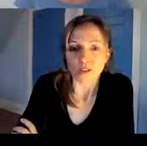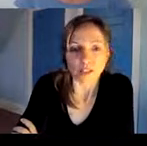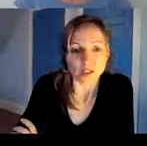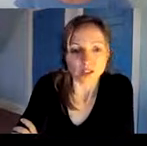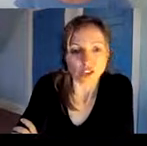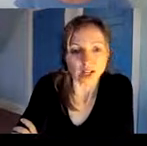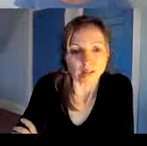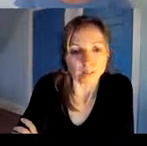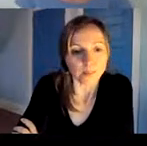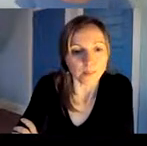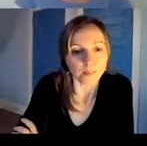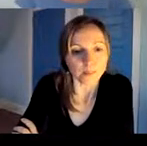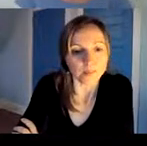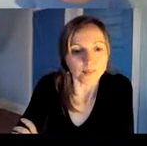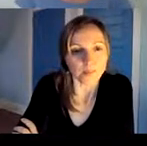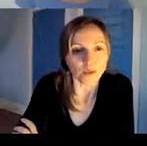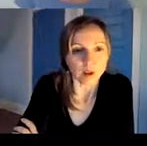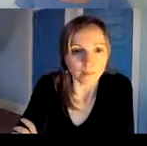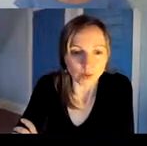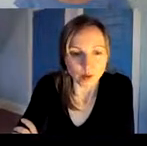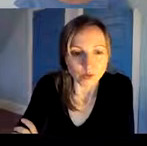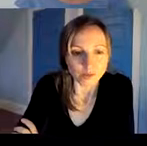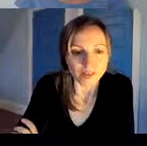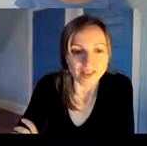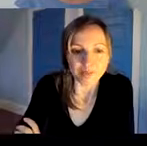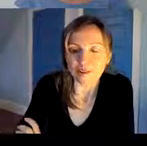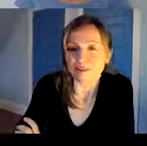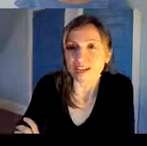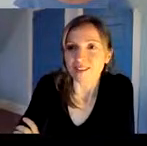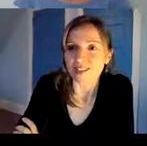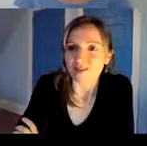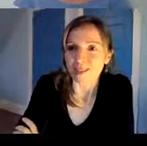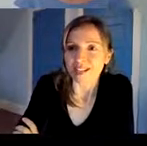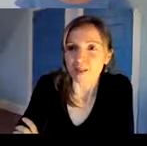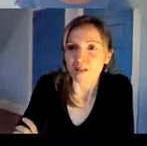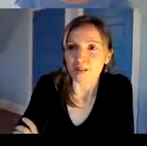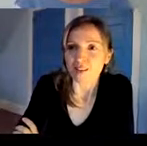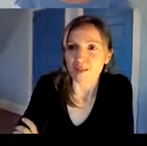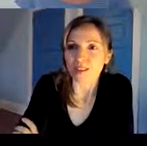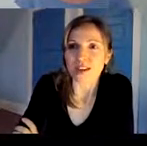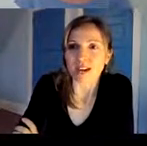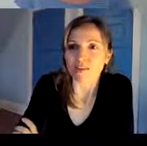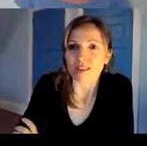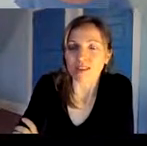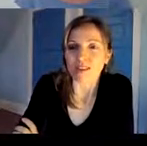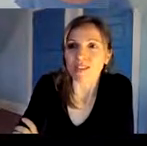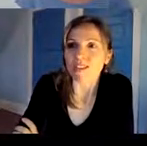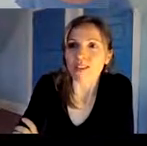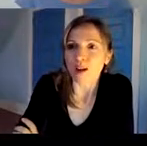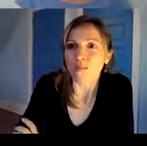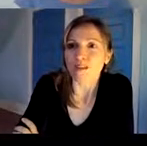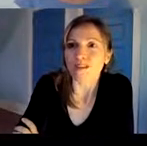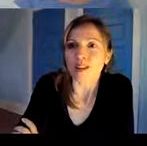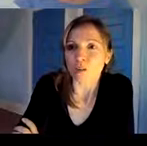their population in check. Rapid growth. A number of invasive plants that we're familiar with have an